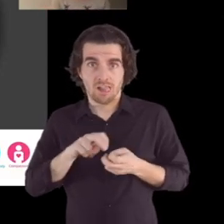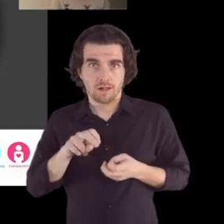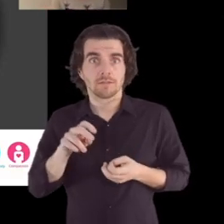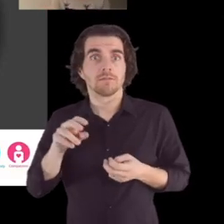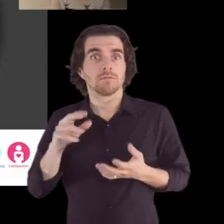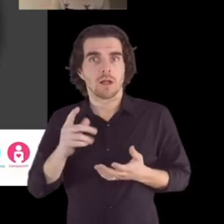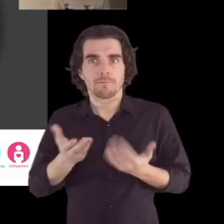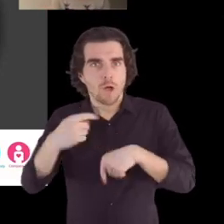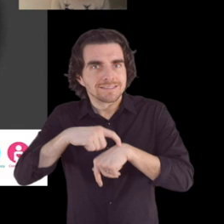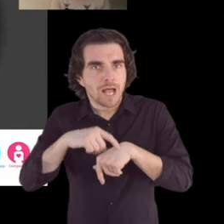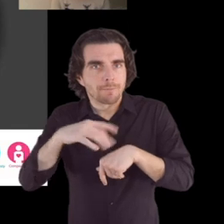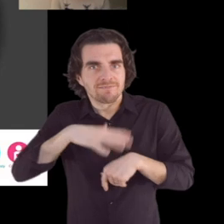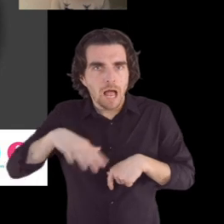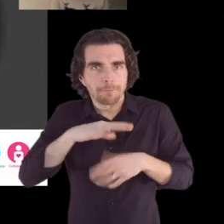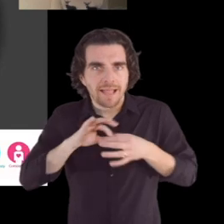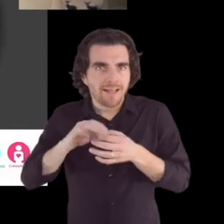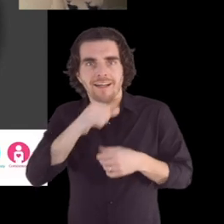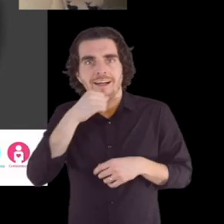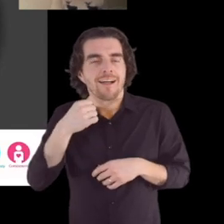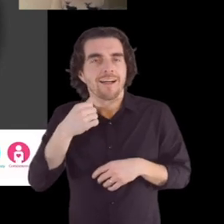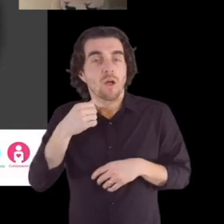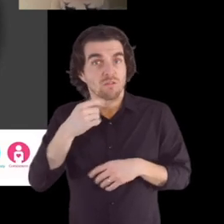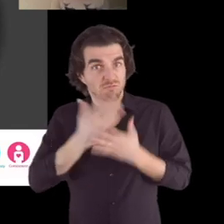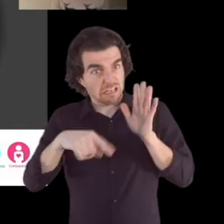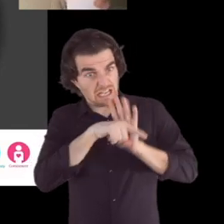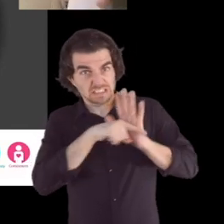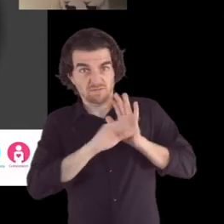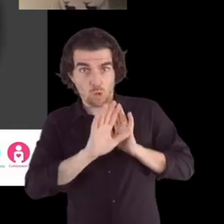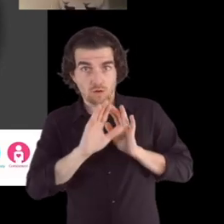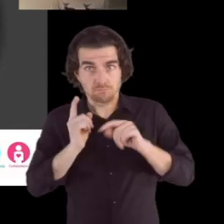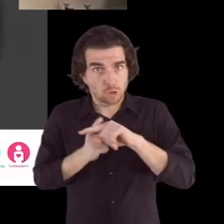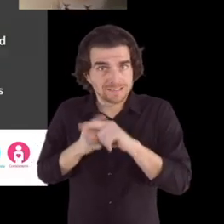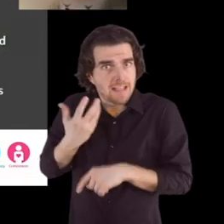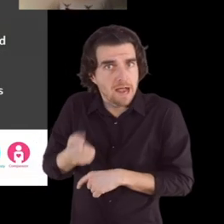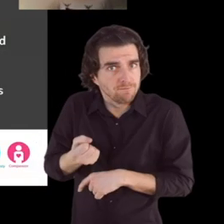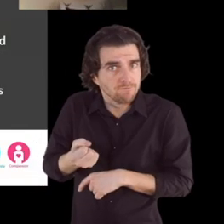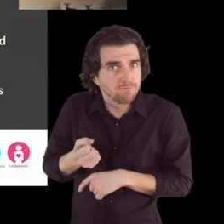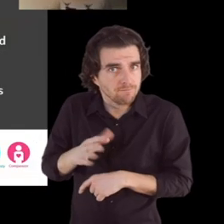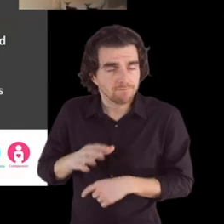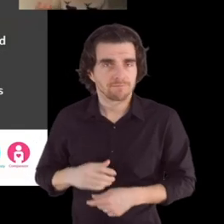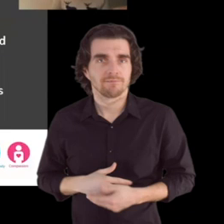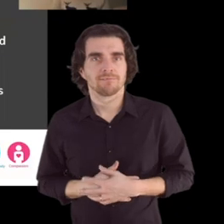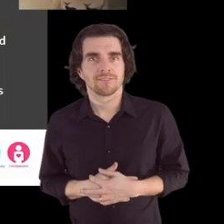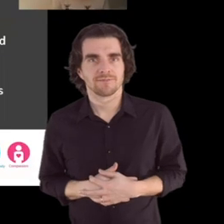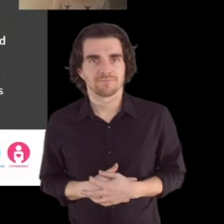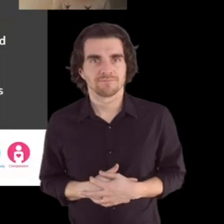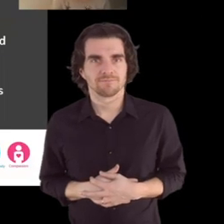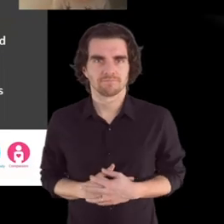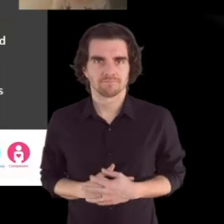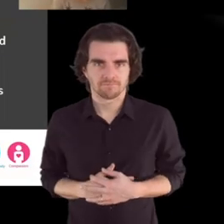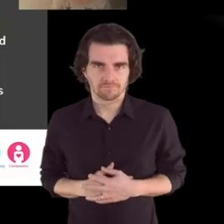they were spending more quality time together as well. So it hasn't been all negative, but it's both, isn't it?